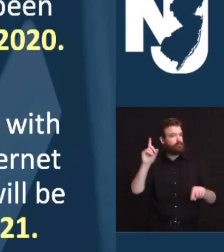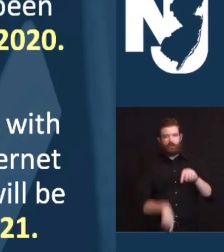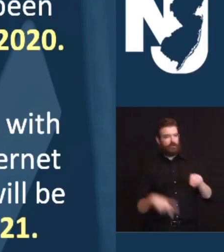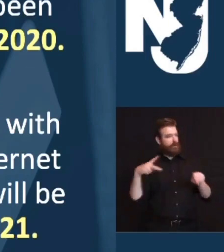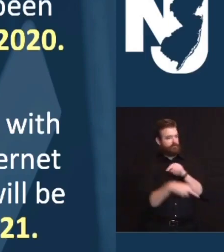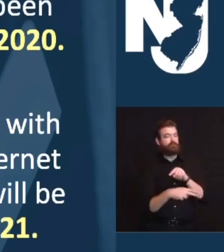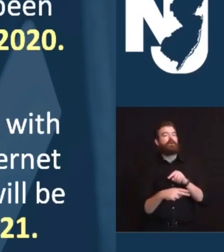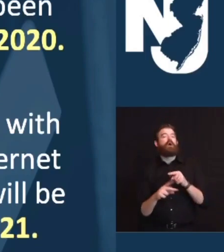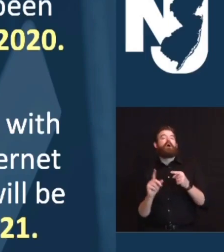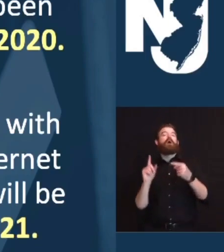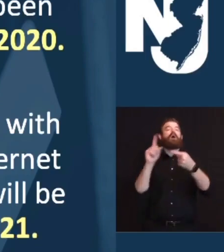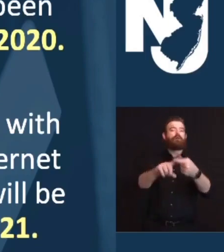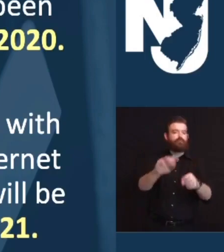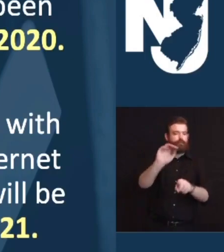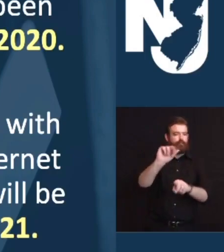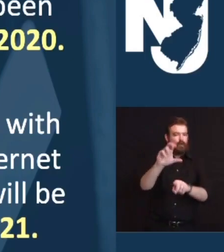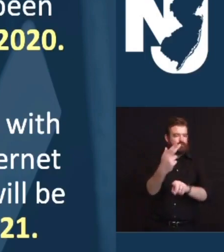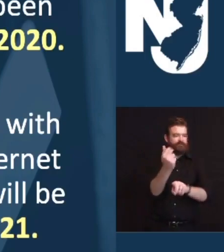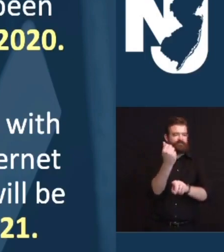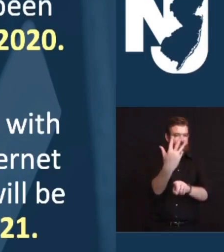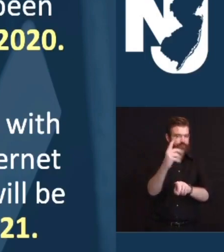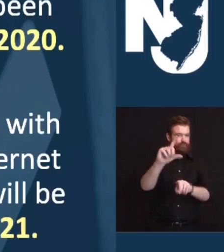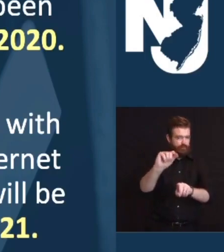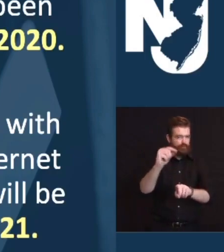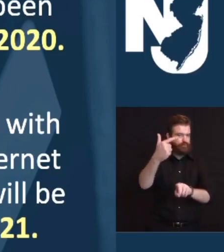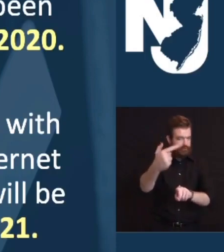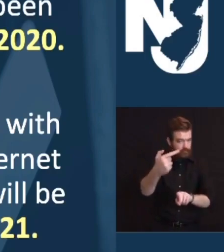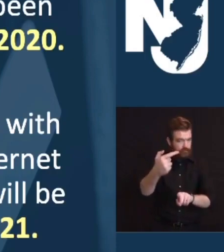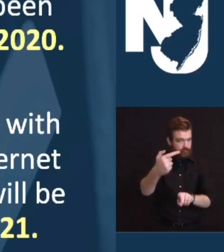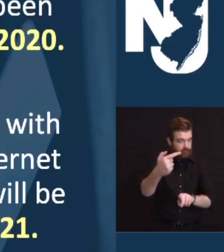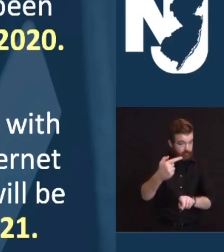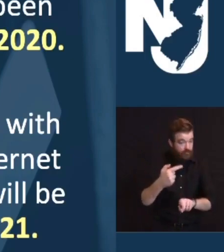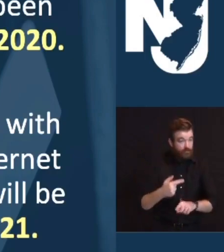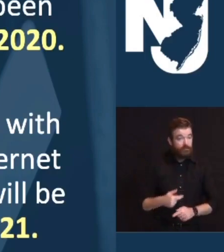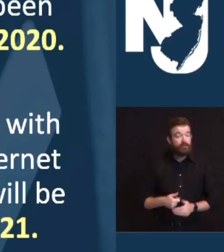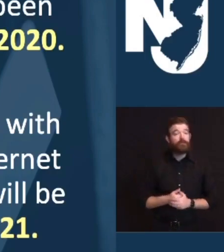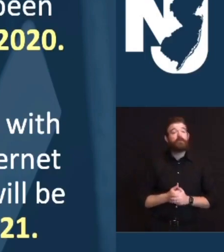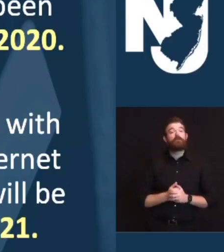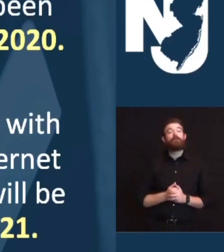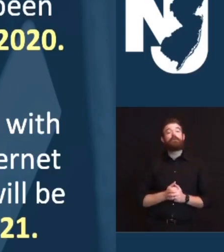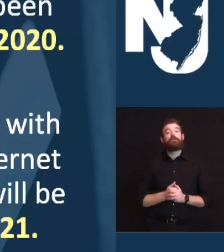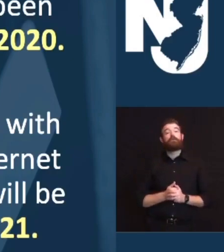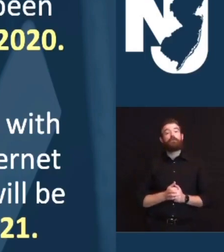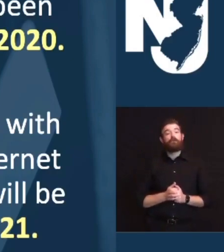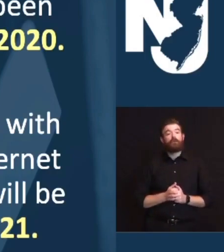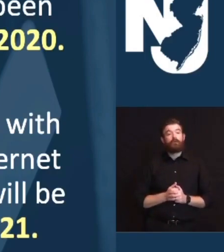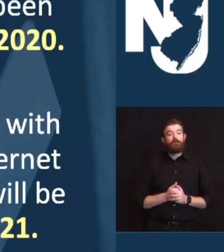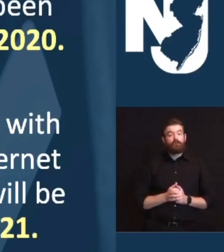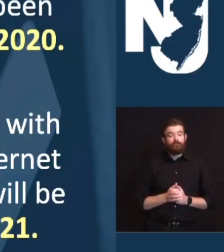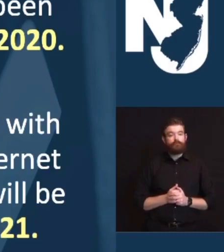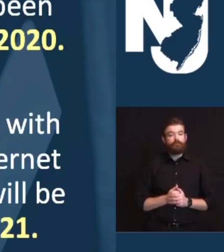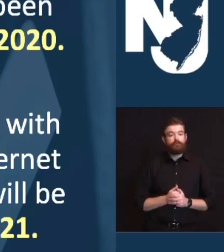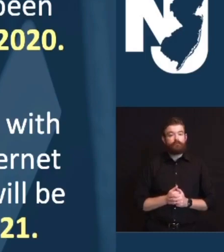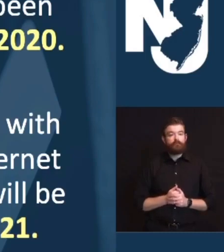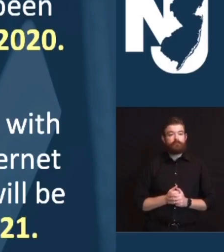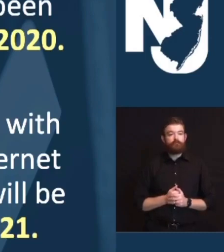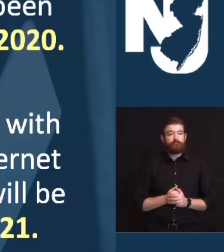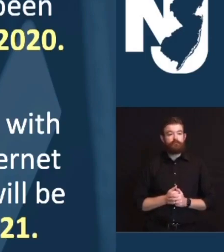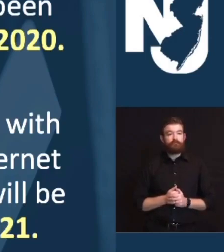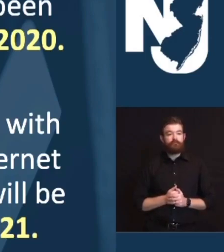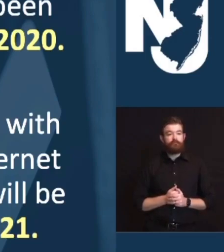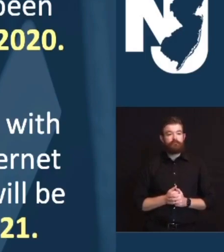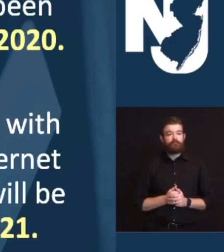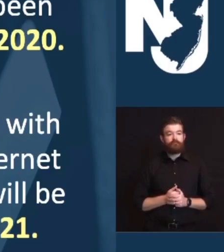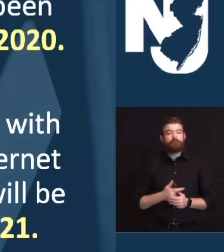anyone has their internet or voice services disconnected, cable providers must offer at least a 12-month repayment